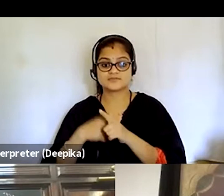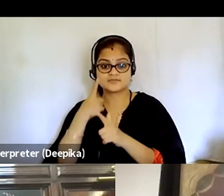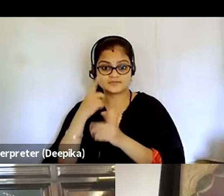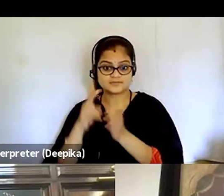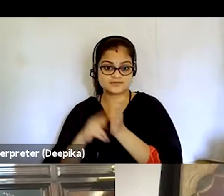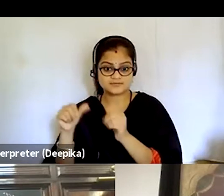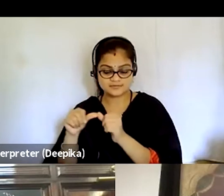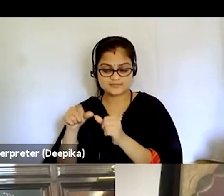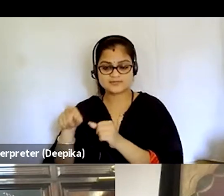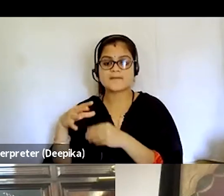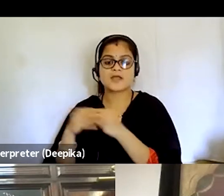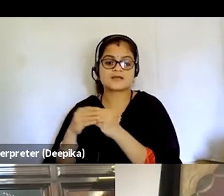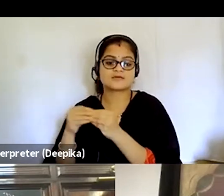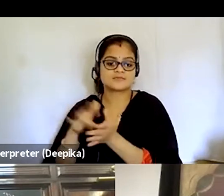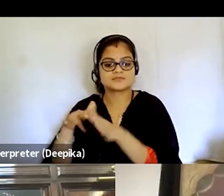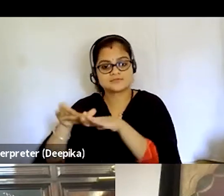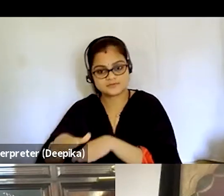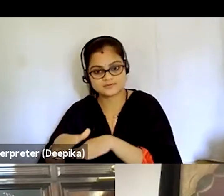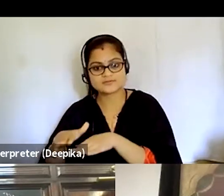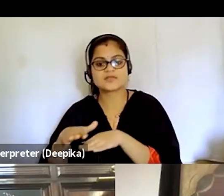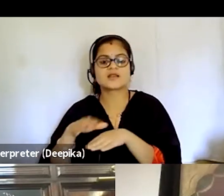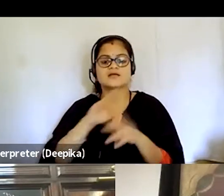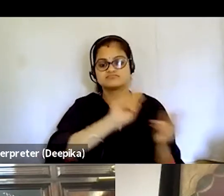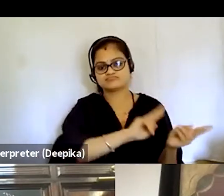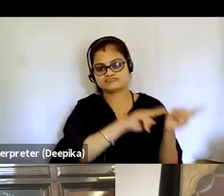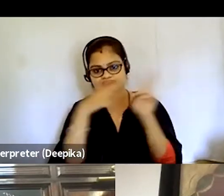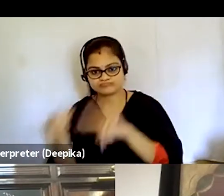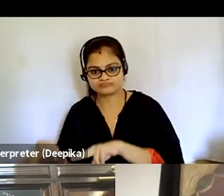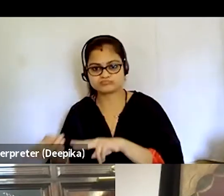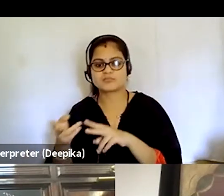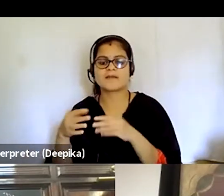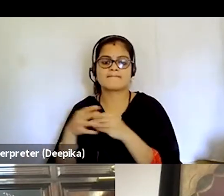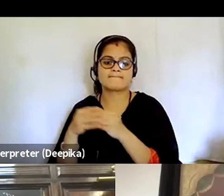at the time, and we moved to Bangalore in